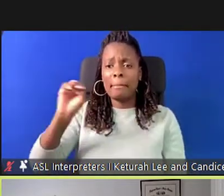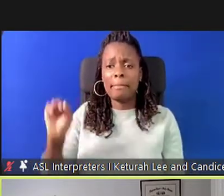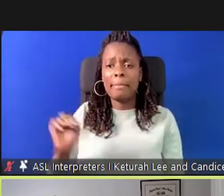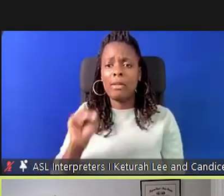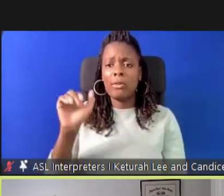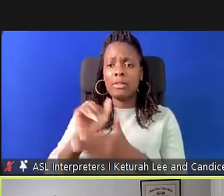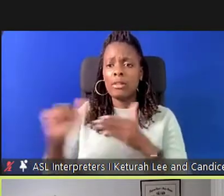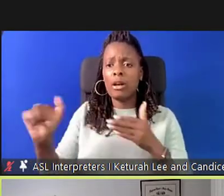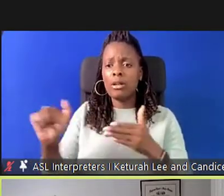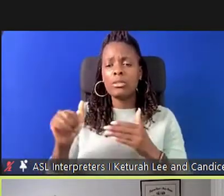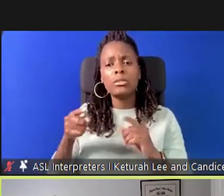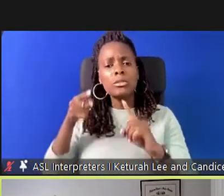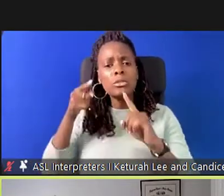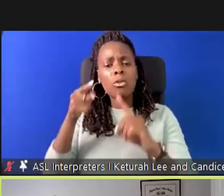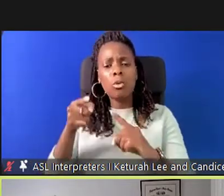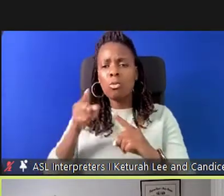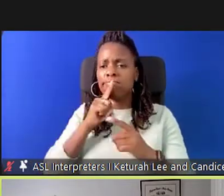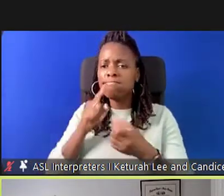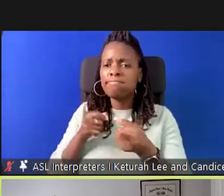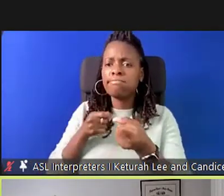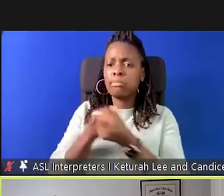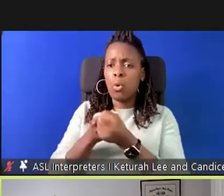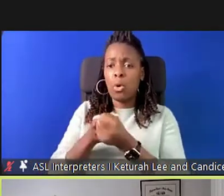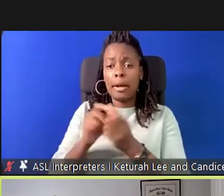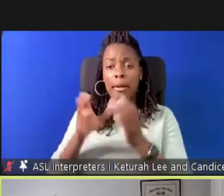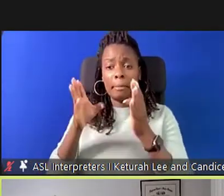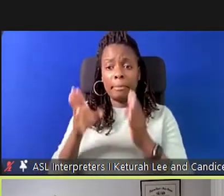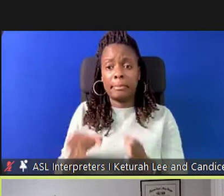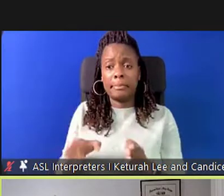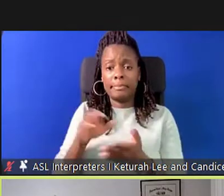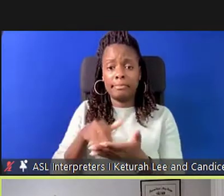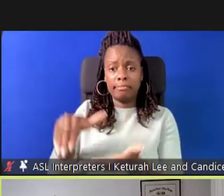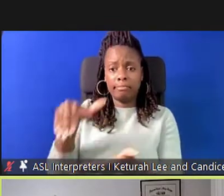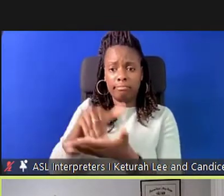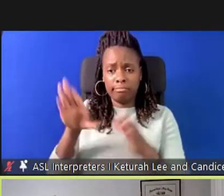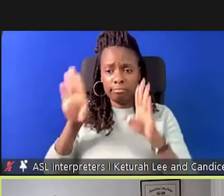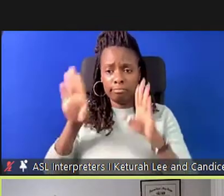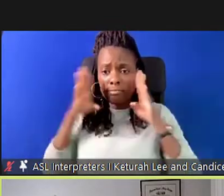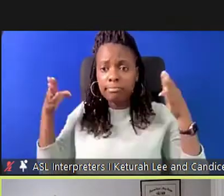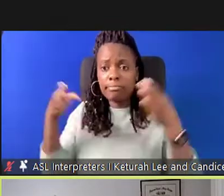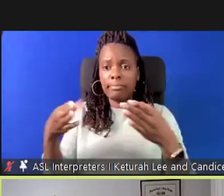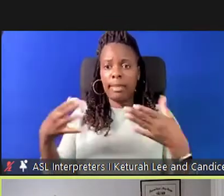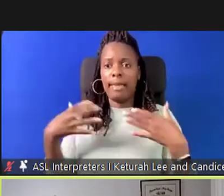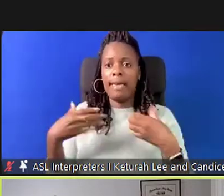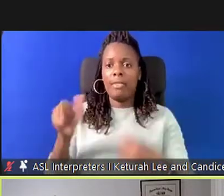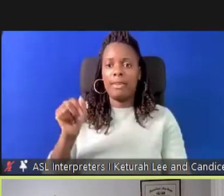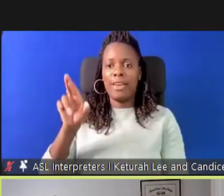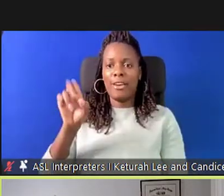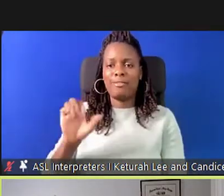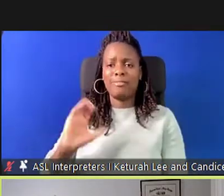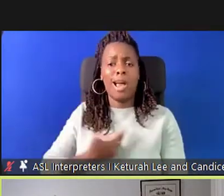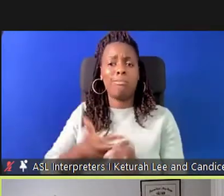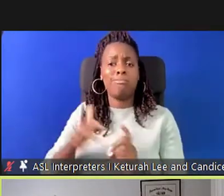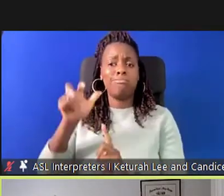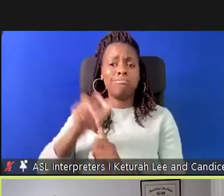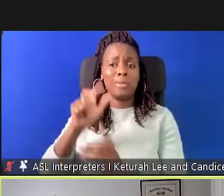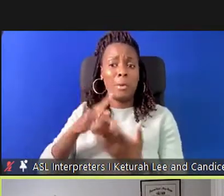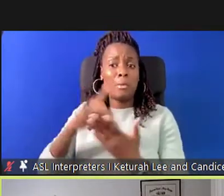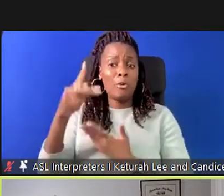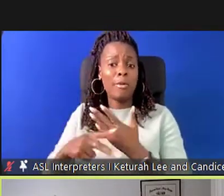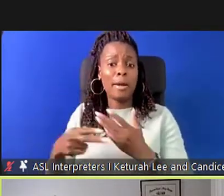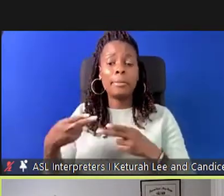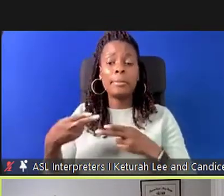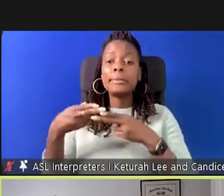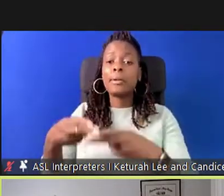advance person-focused and economically sustainable healthcare. Our signature program is called